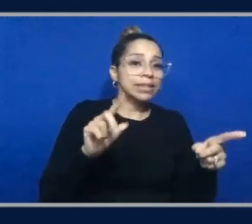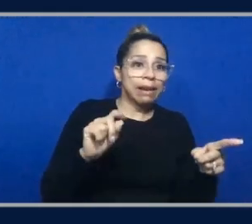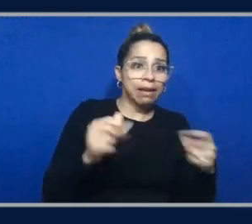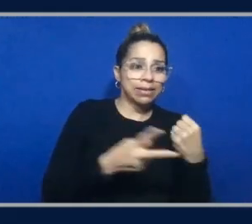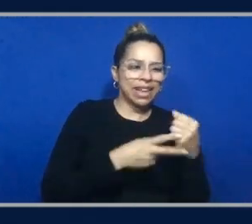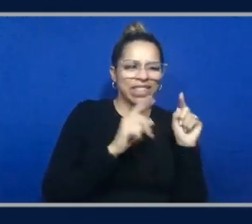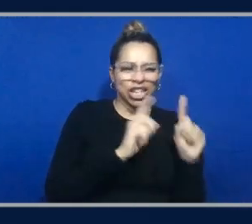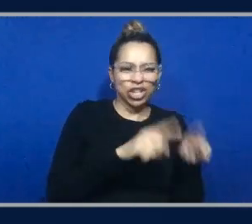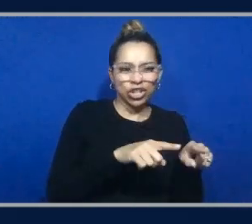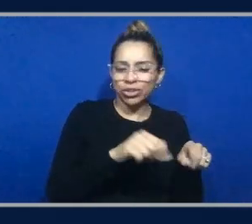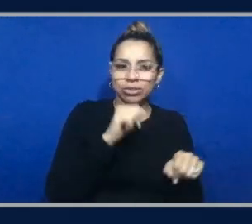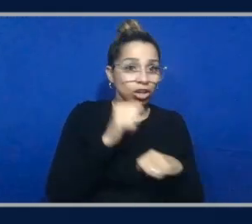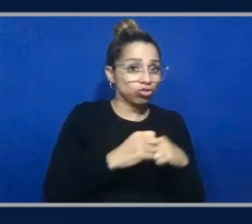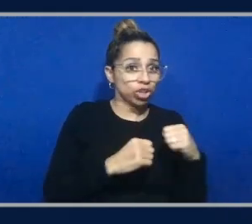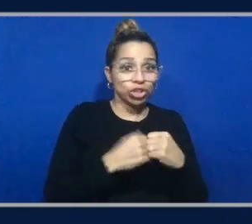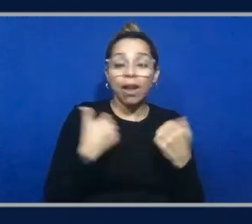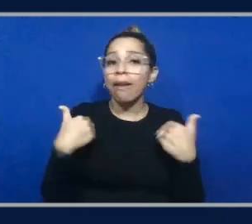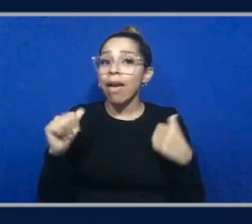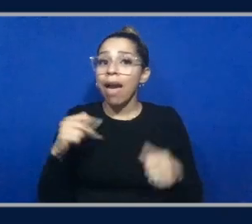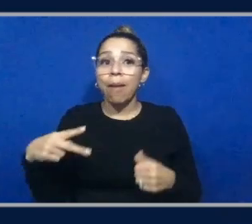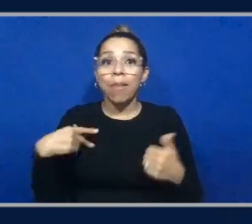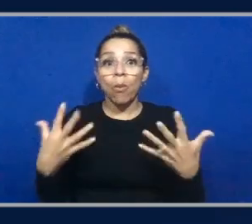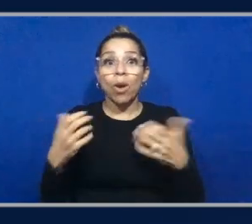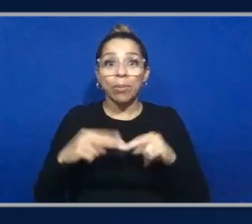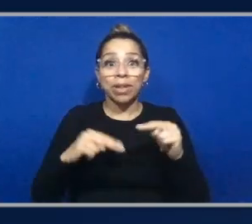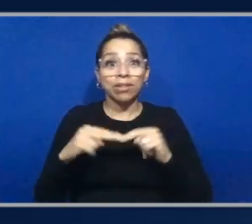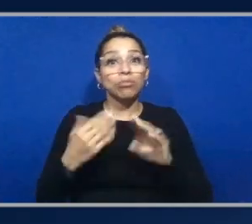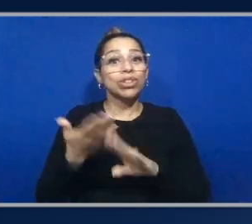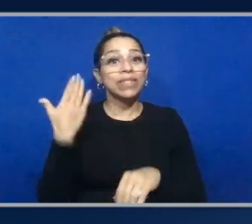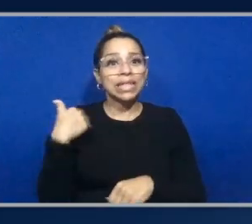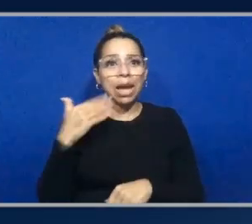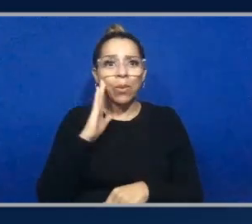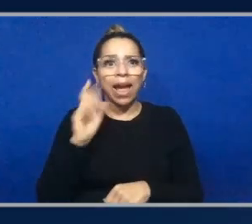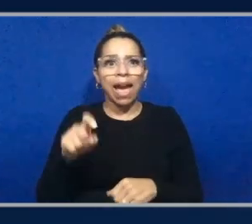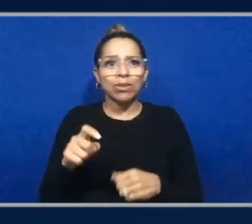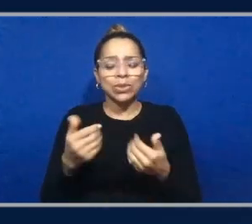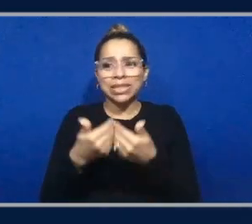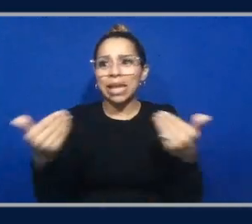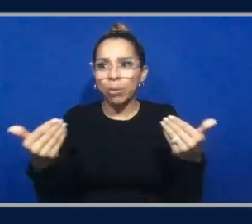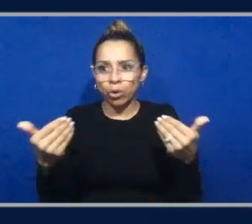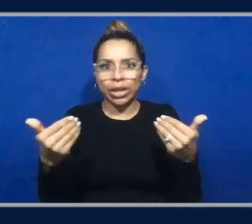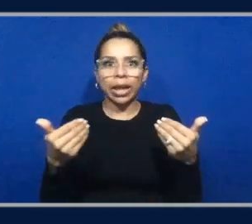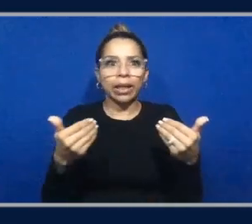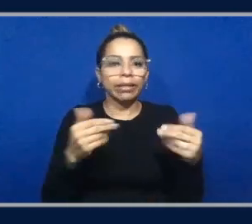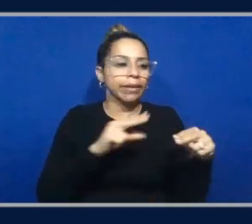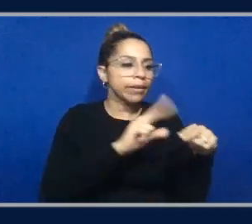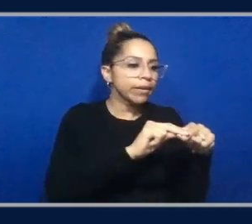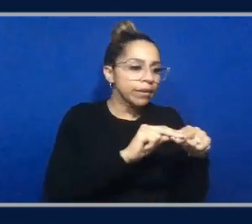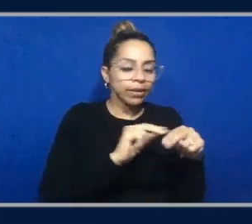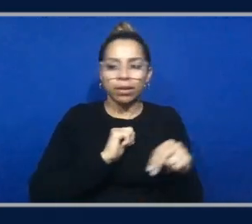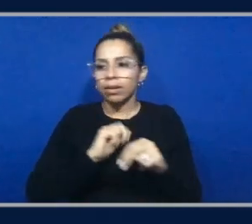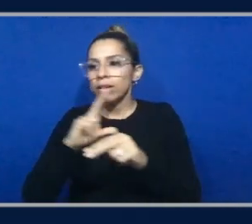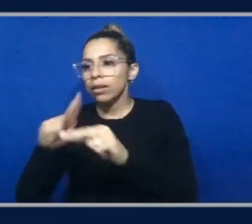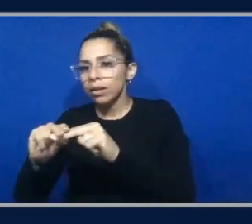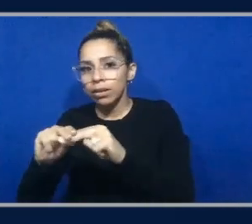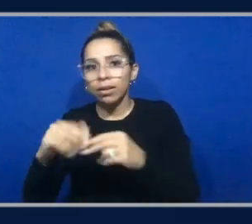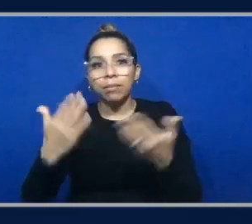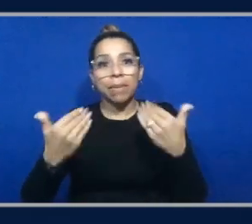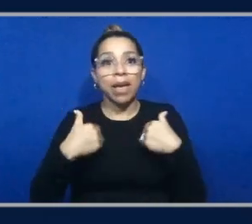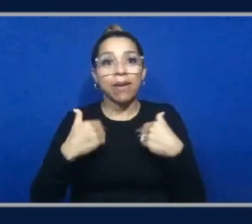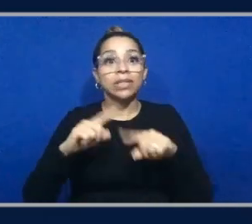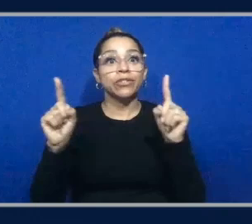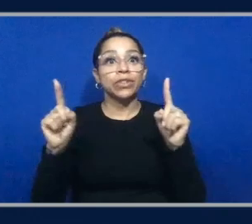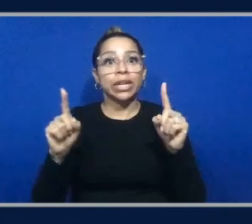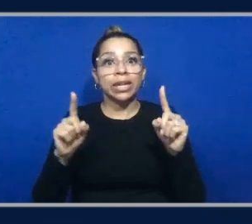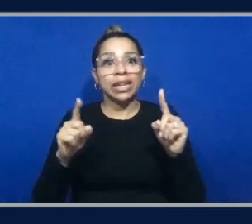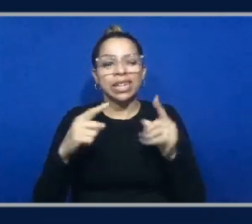building, and maybe previously I would have to separately interact with these two different data locations. Maybe they had different sets of permissions. Now